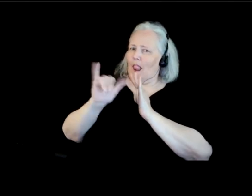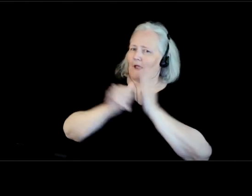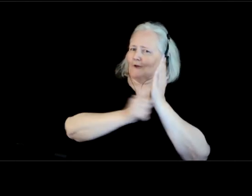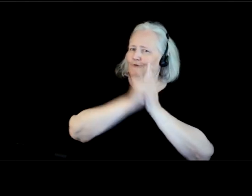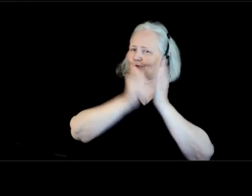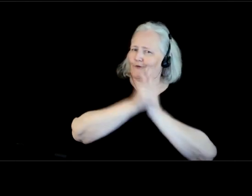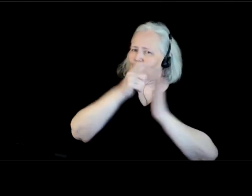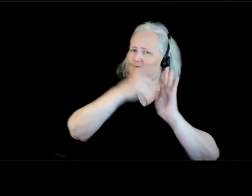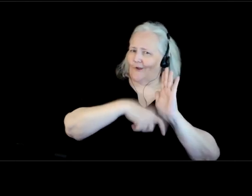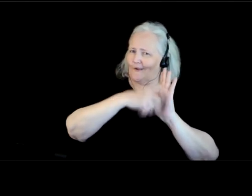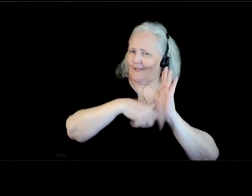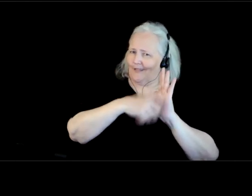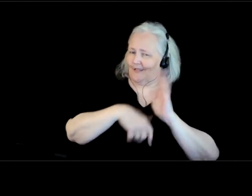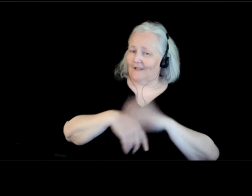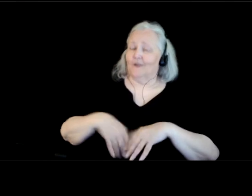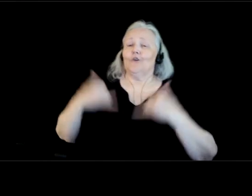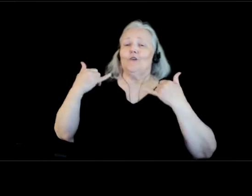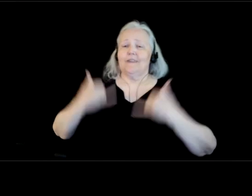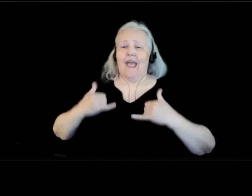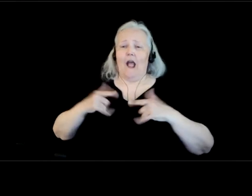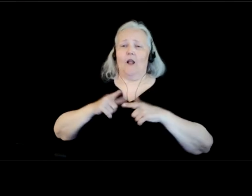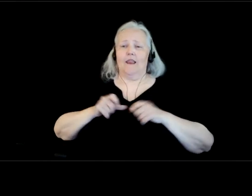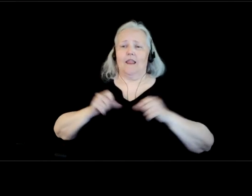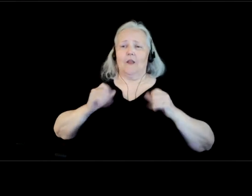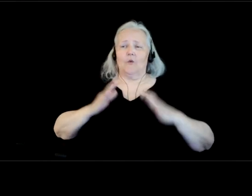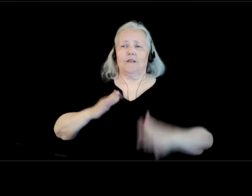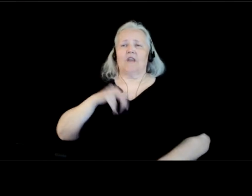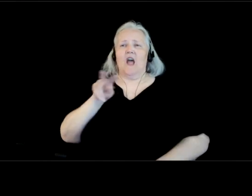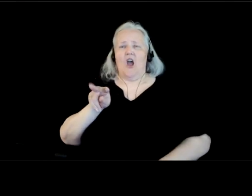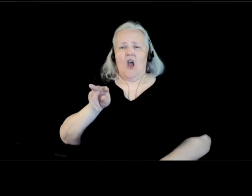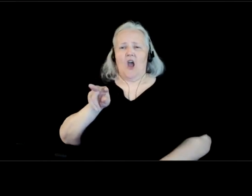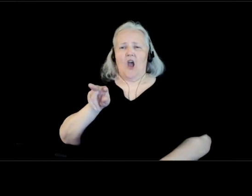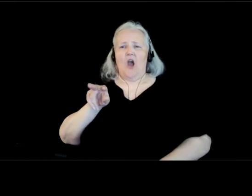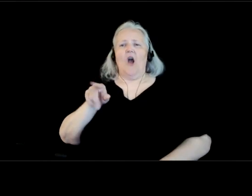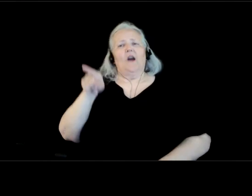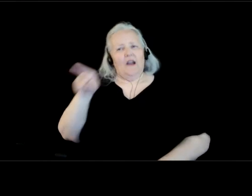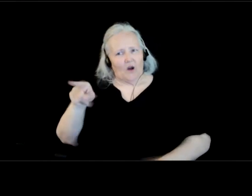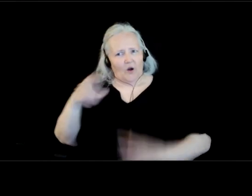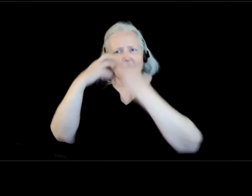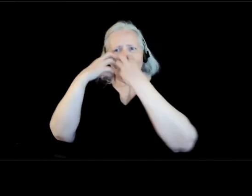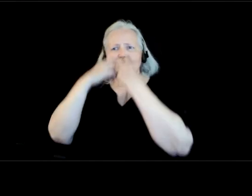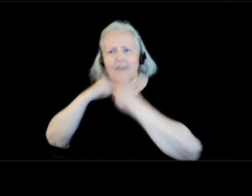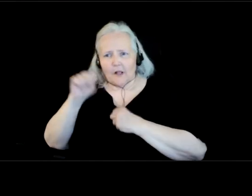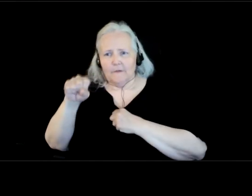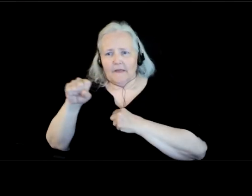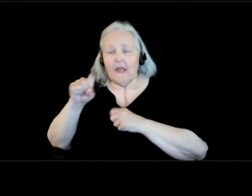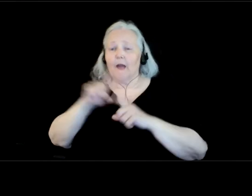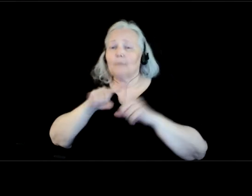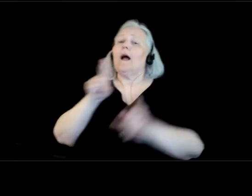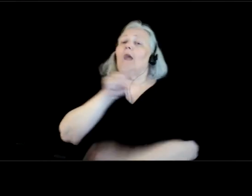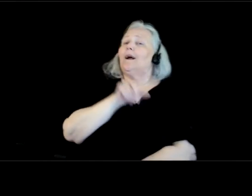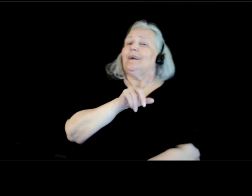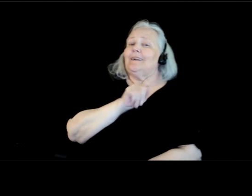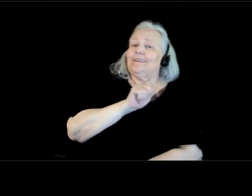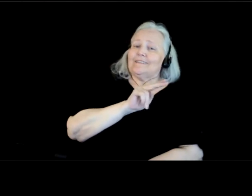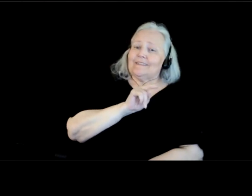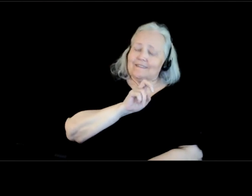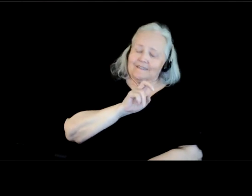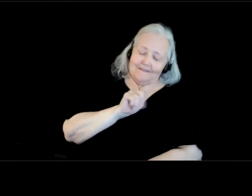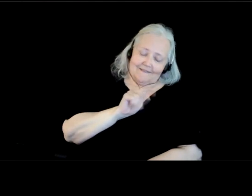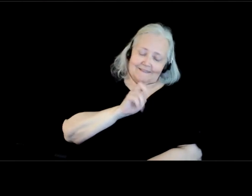community, linguists are starting to realize how to value that, but tenure and promotion committees might not.